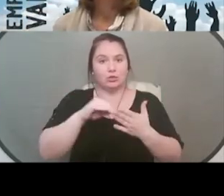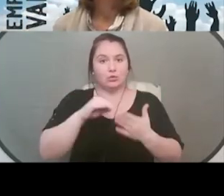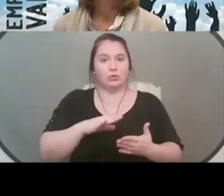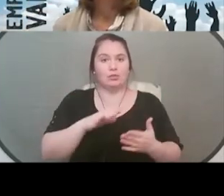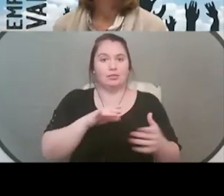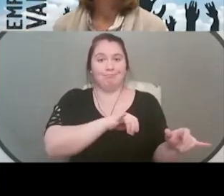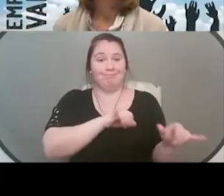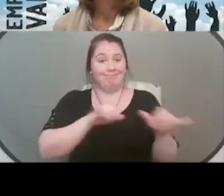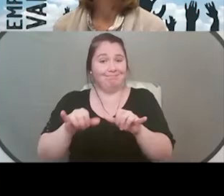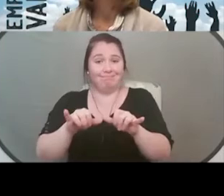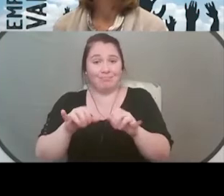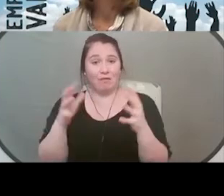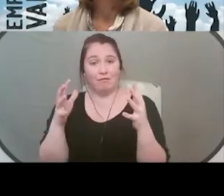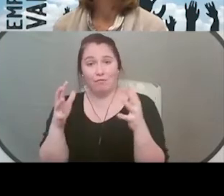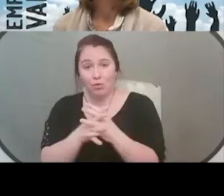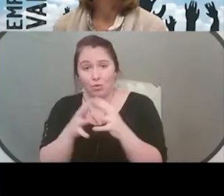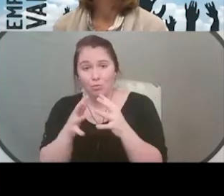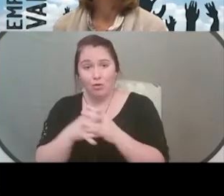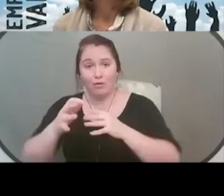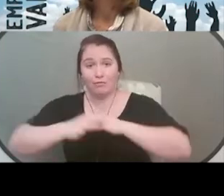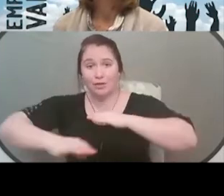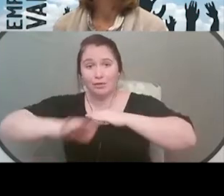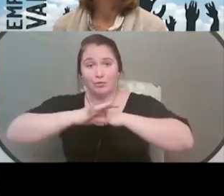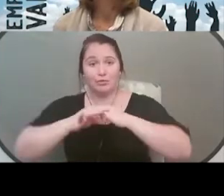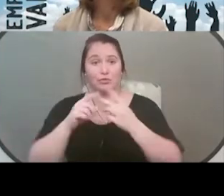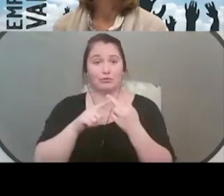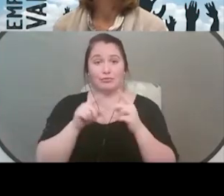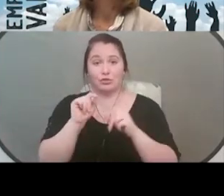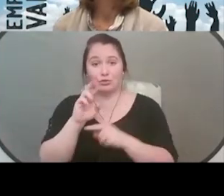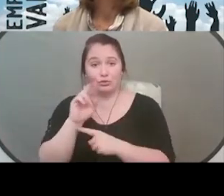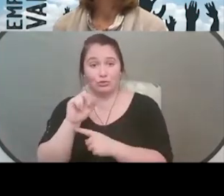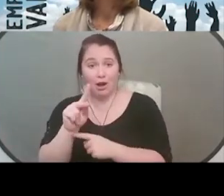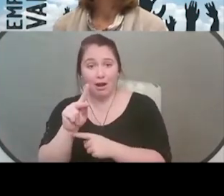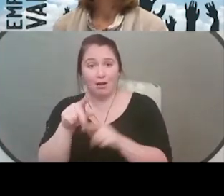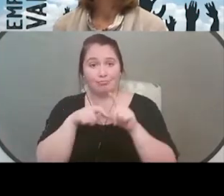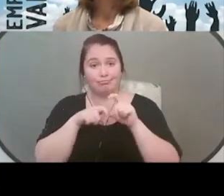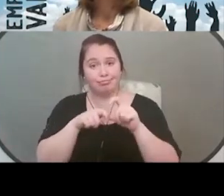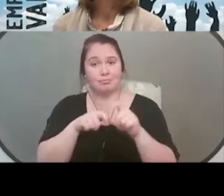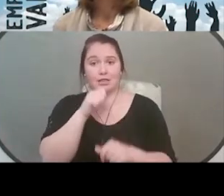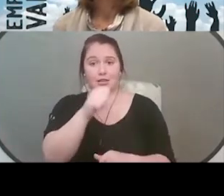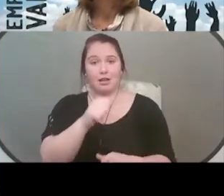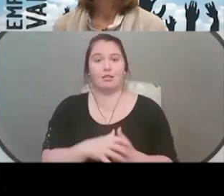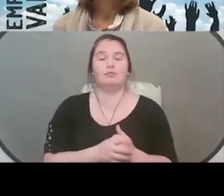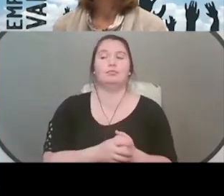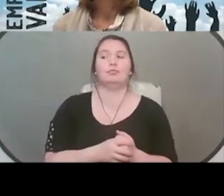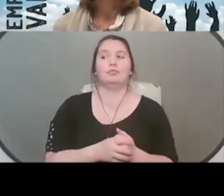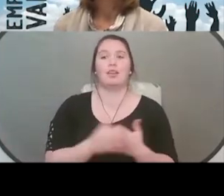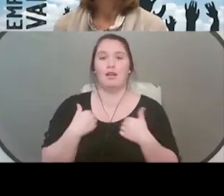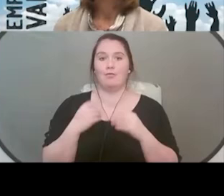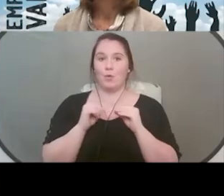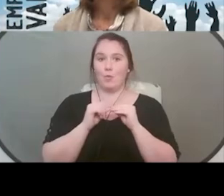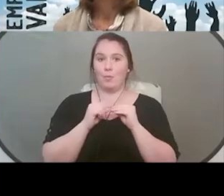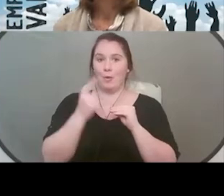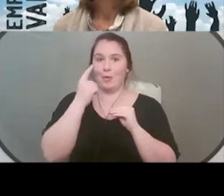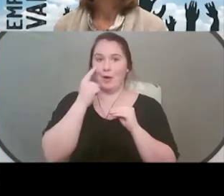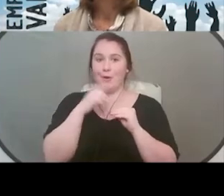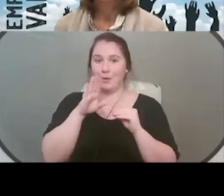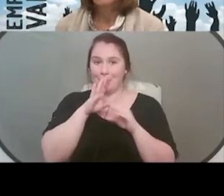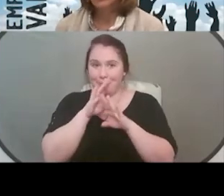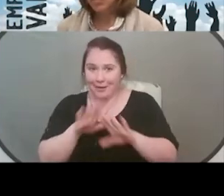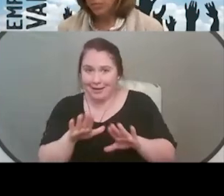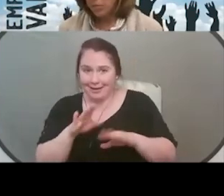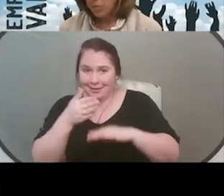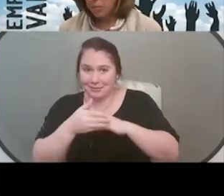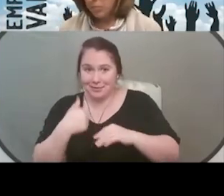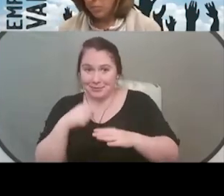full-blown football field and track. I had one other thought, and then I'll be quiet and listen, but my other thought